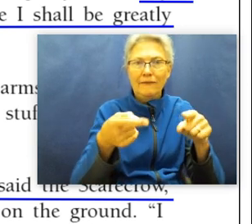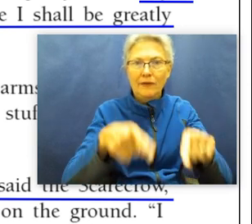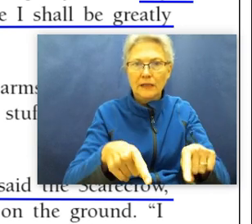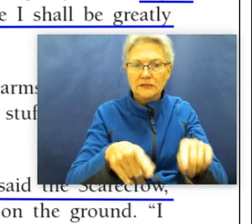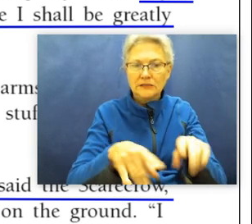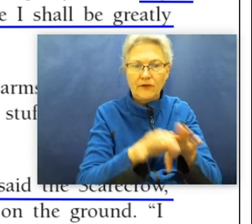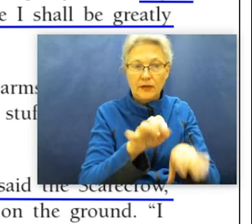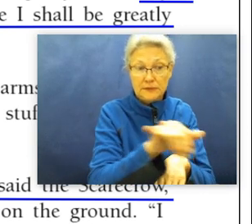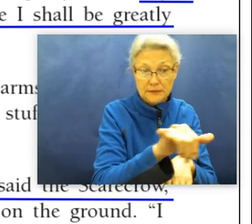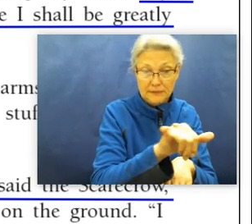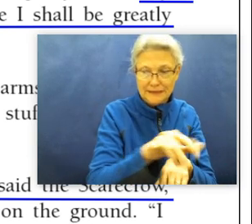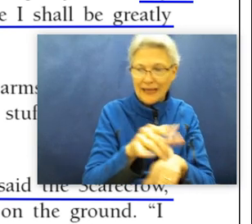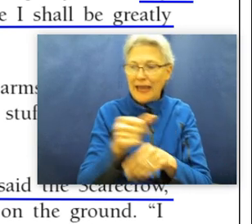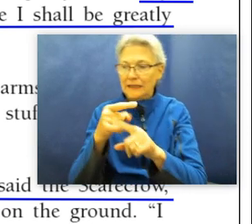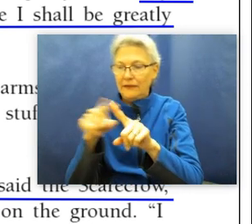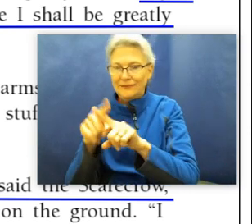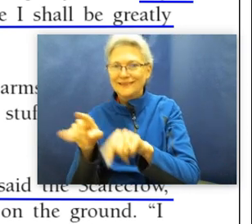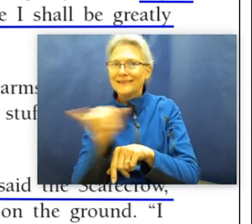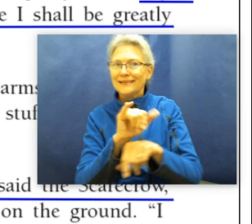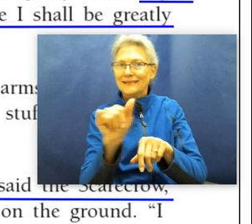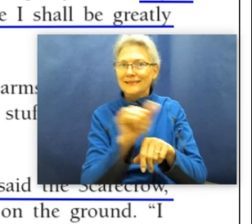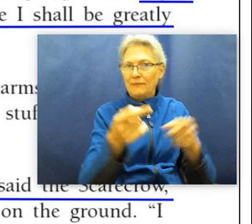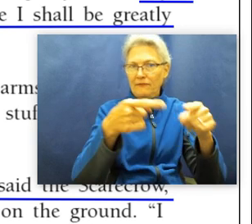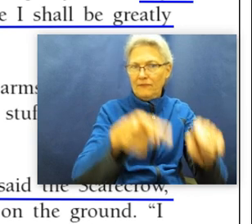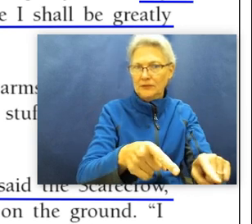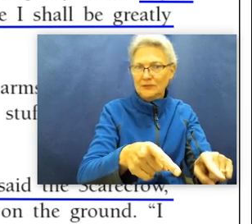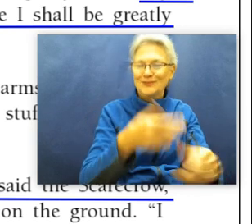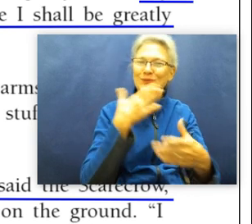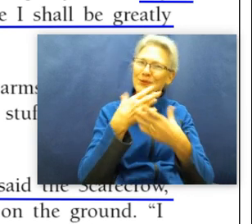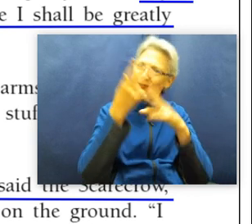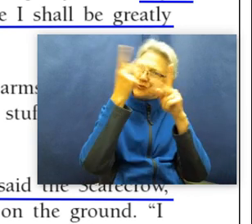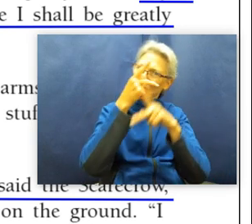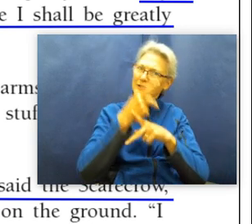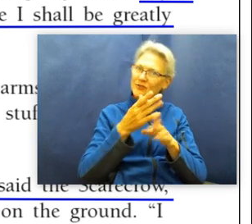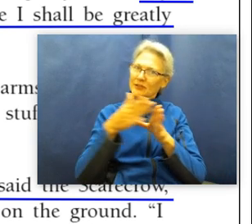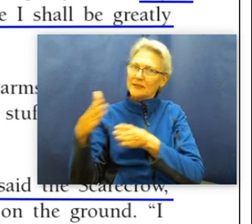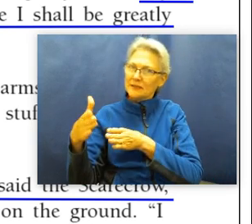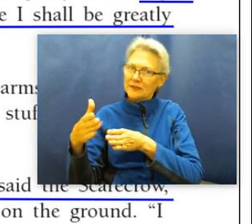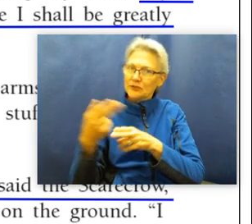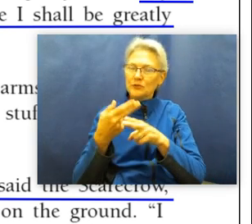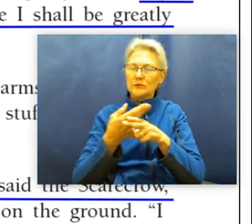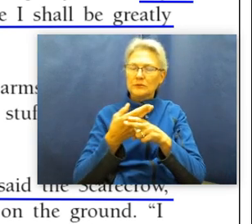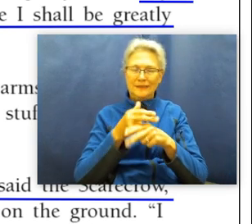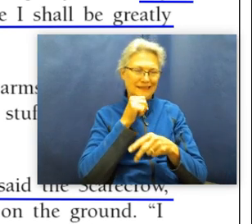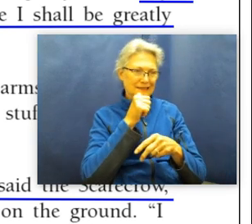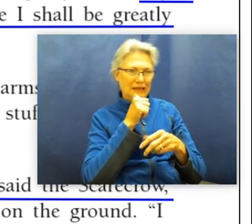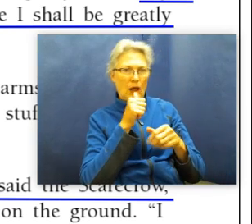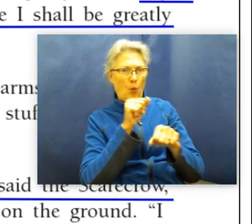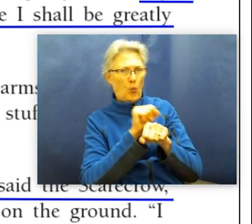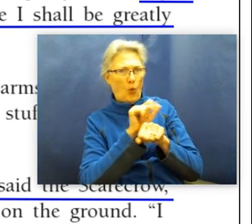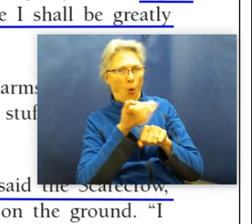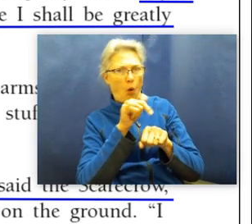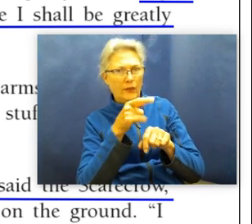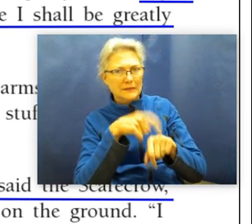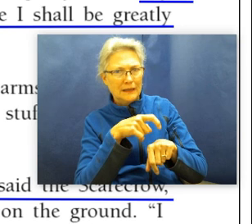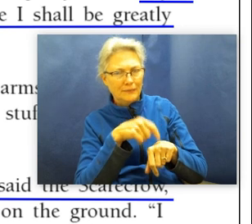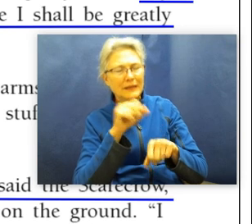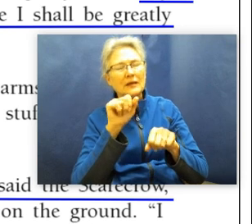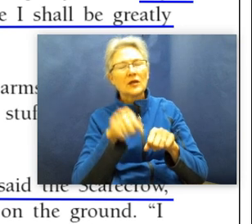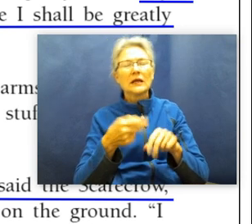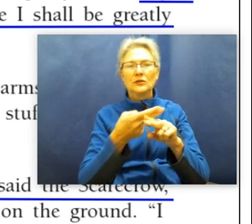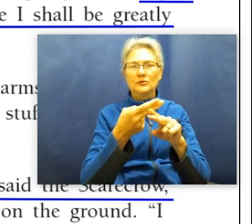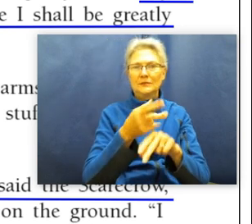in order to find my differences. I think that's a great strategy to use. It doesn't work all the time, but you can definitely use the